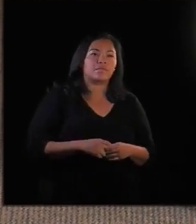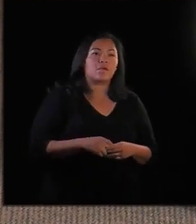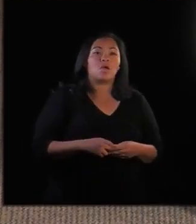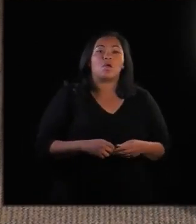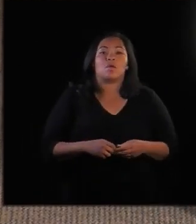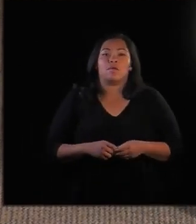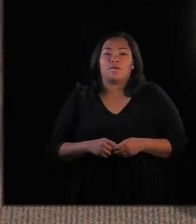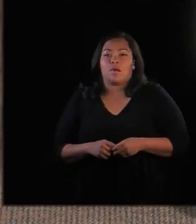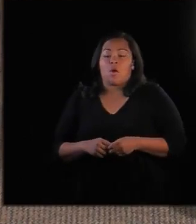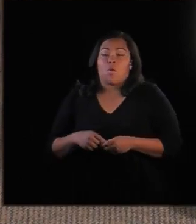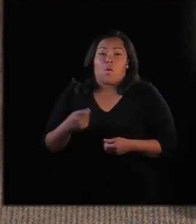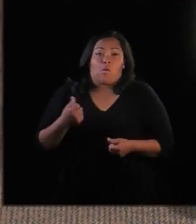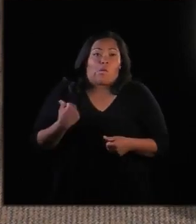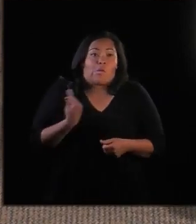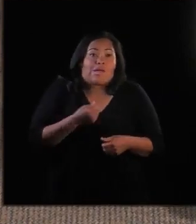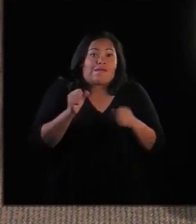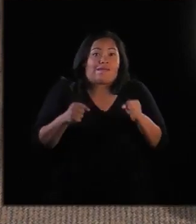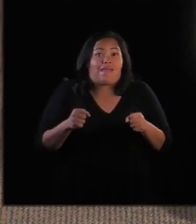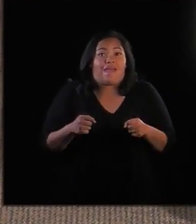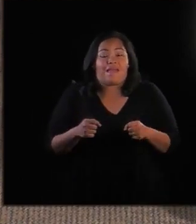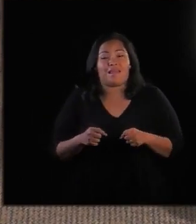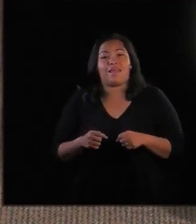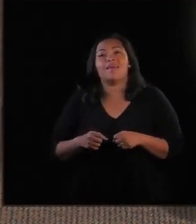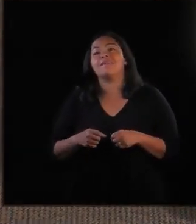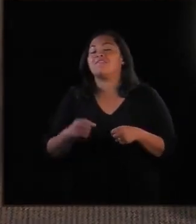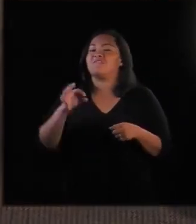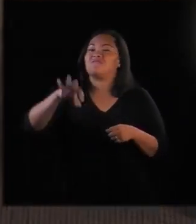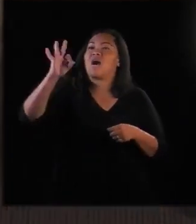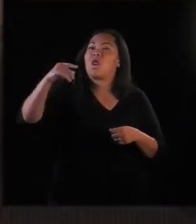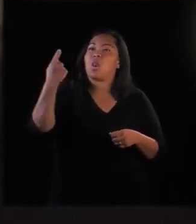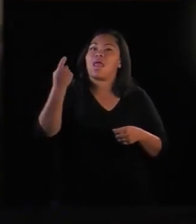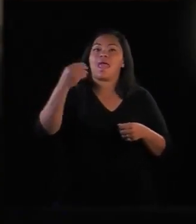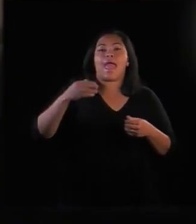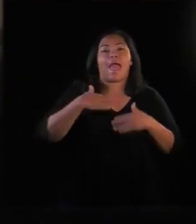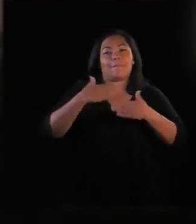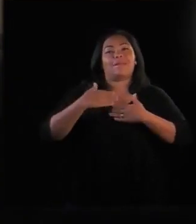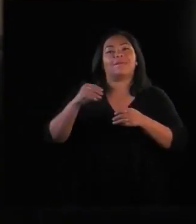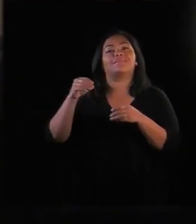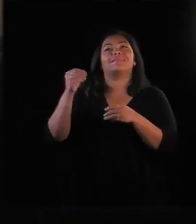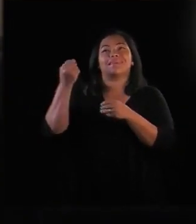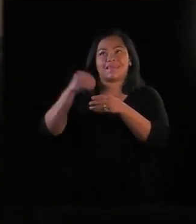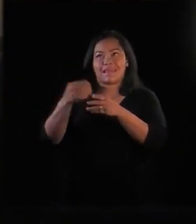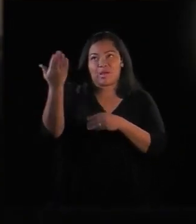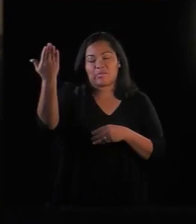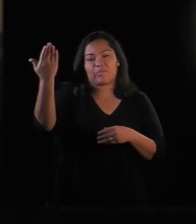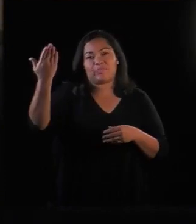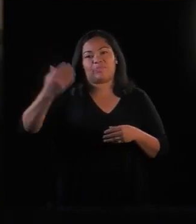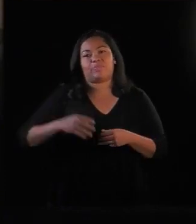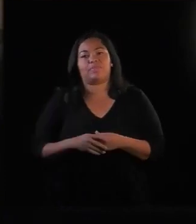We can search everywhere, but we can only find happiness in him.